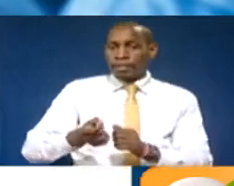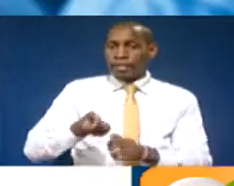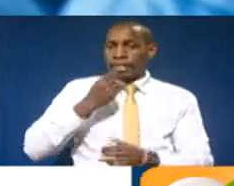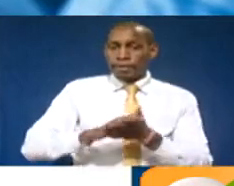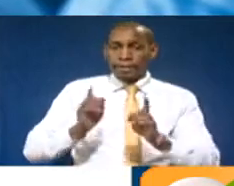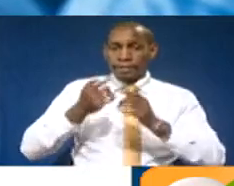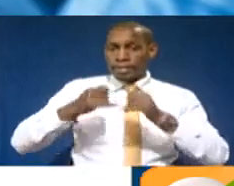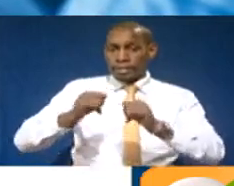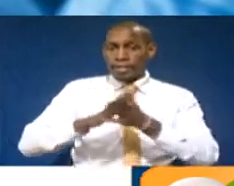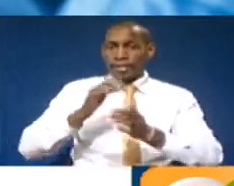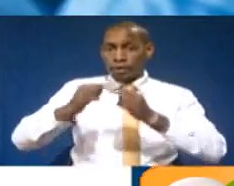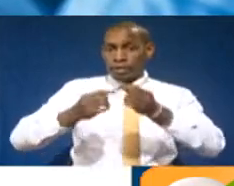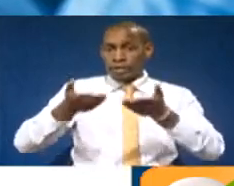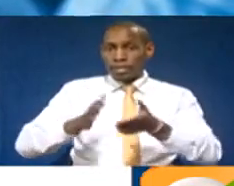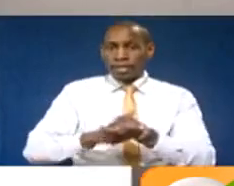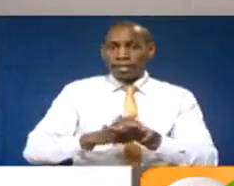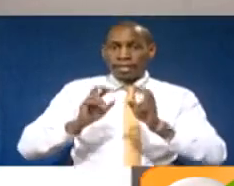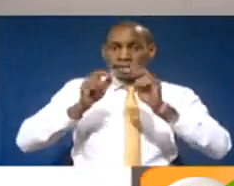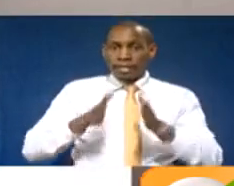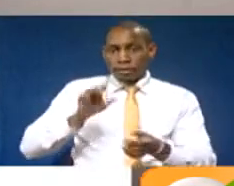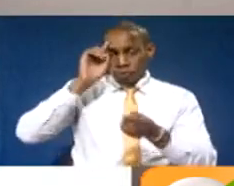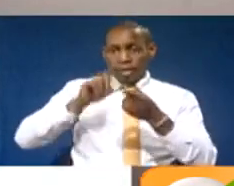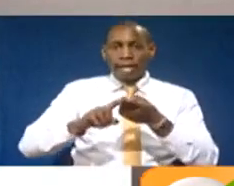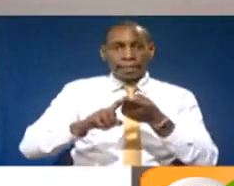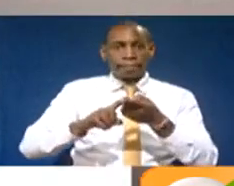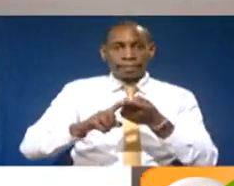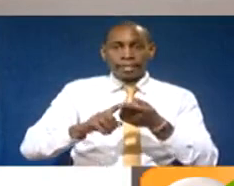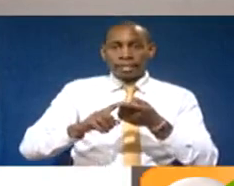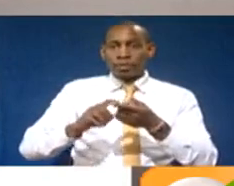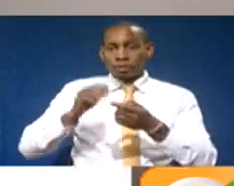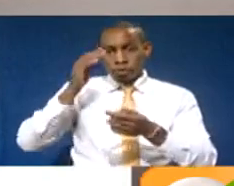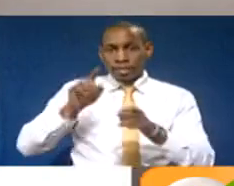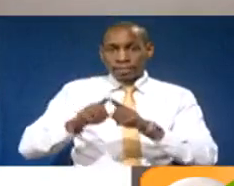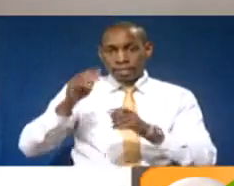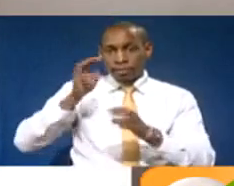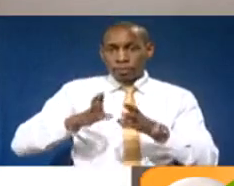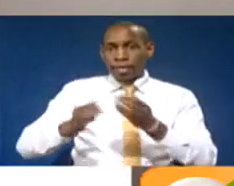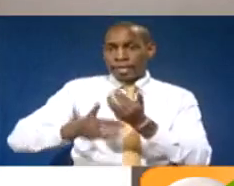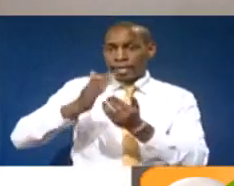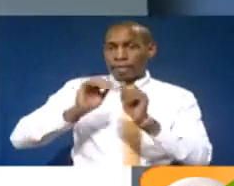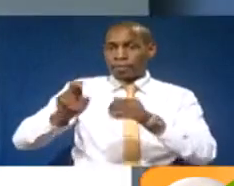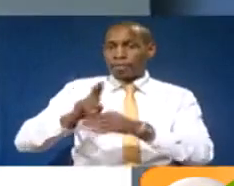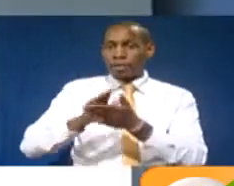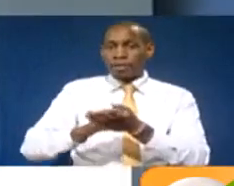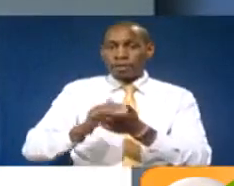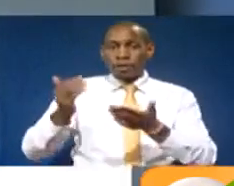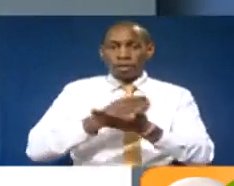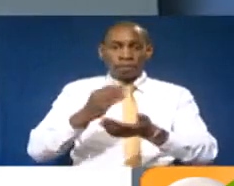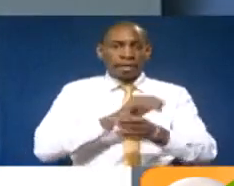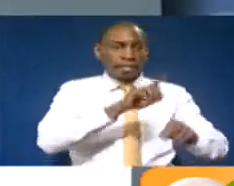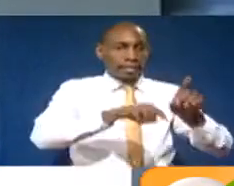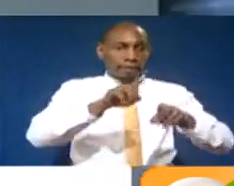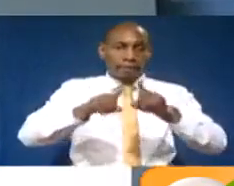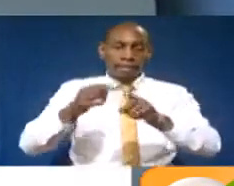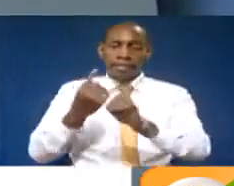The clinical trial is still ongoing as the researchers seek to find out if the same methods of treatment can be used to beat other cancers